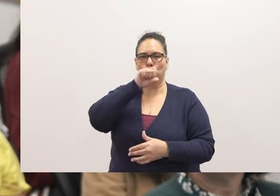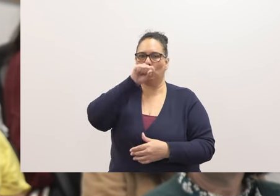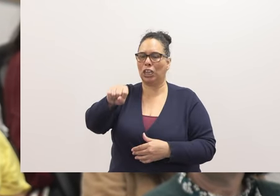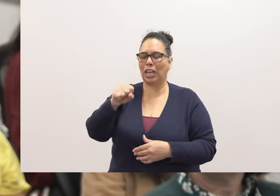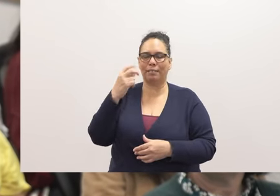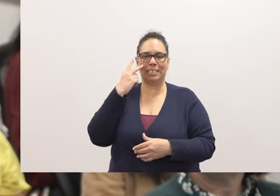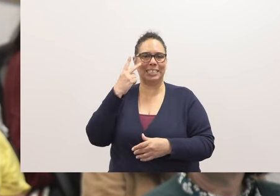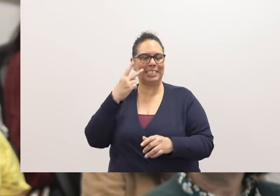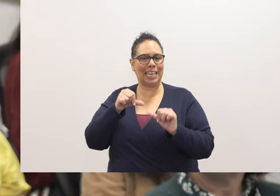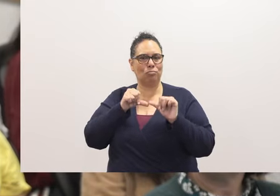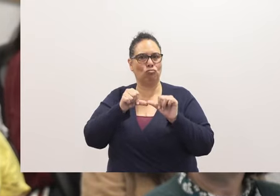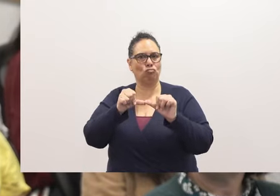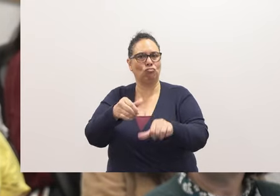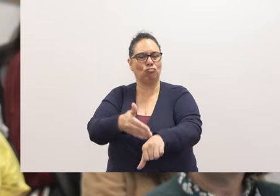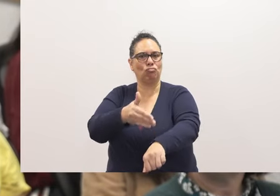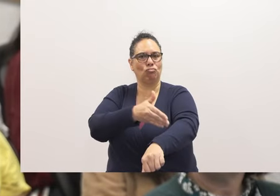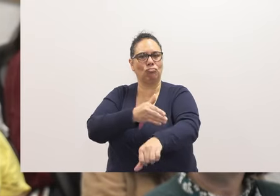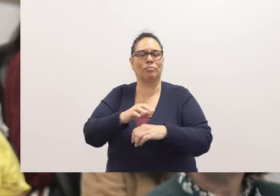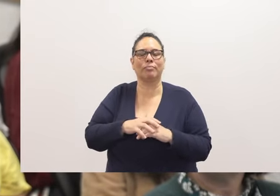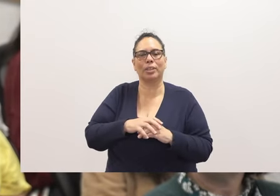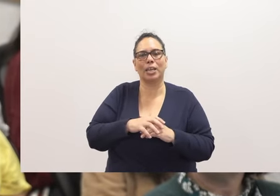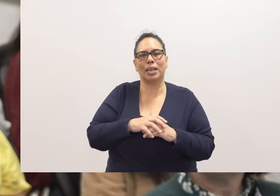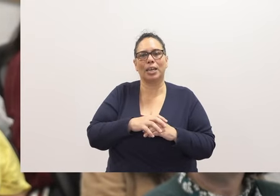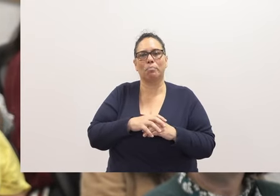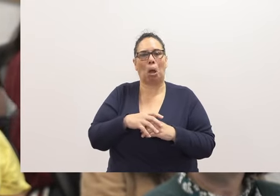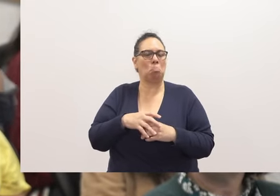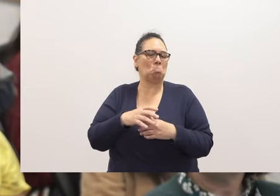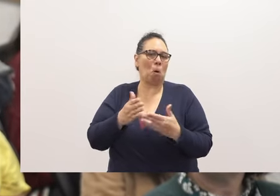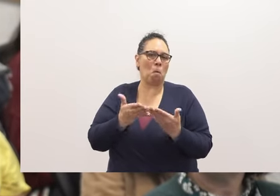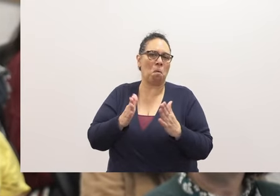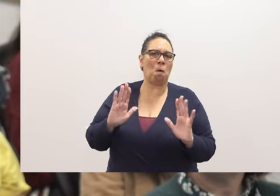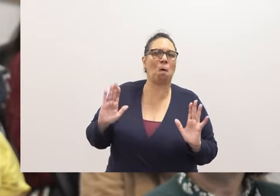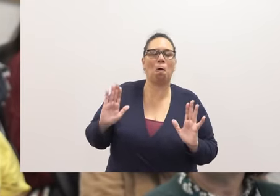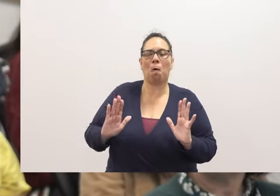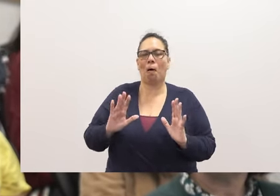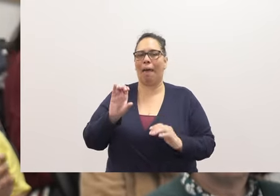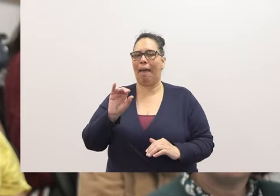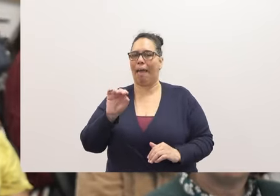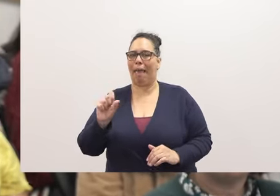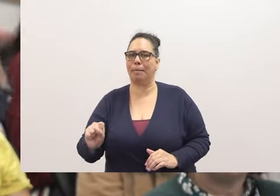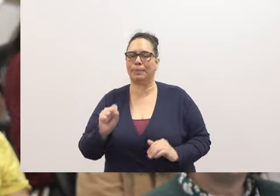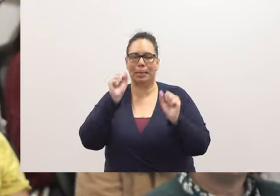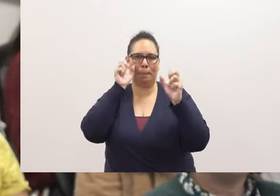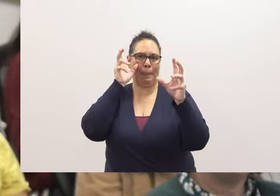improve and grow. But all in all, CAMS is doing amazing. Thank you for your time.